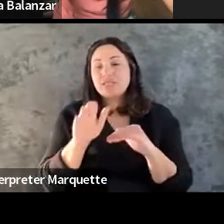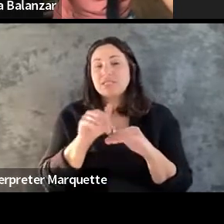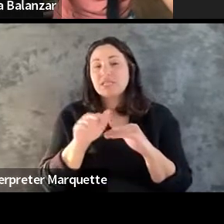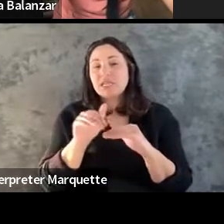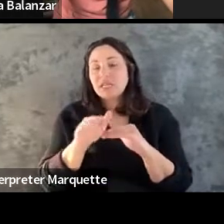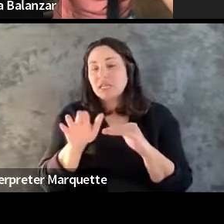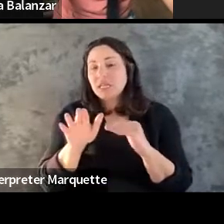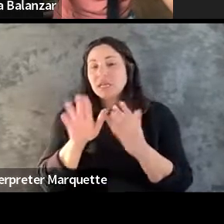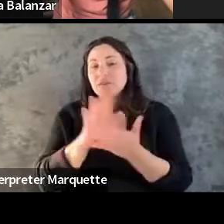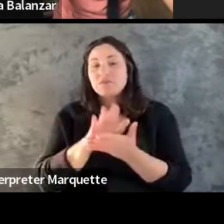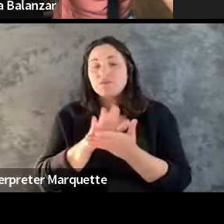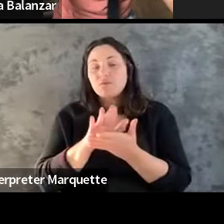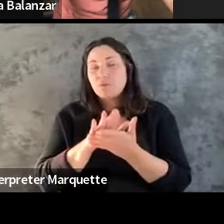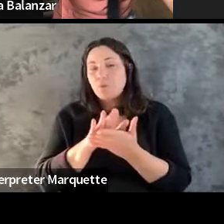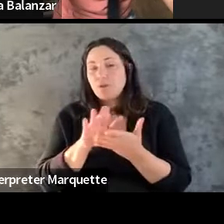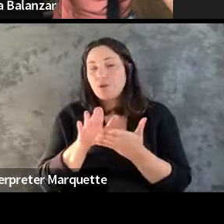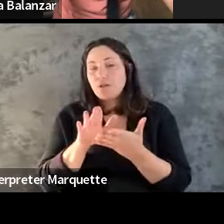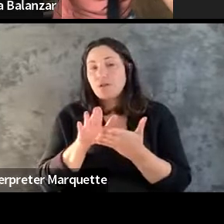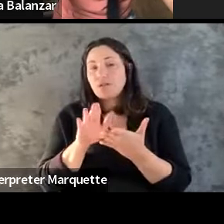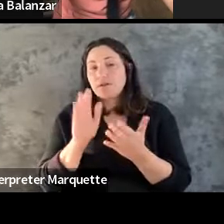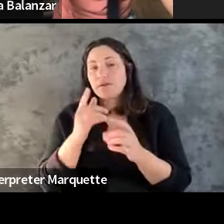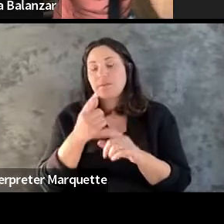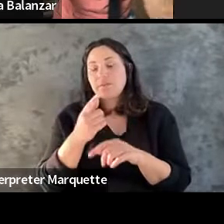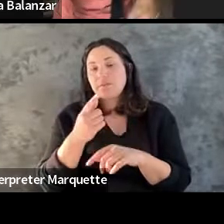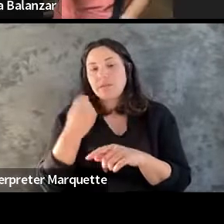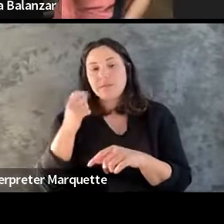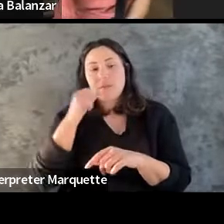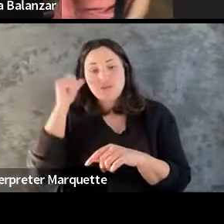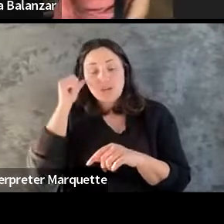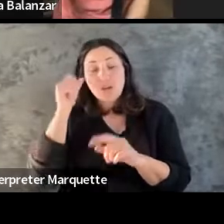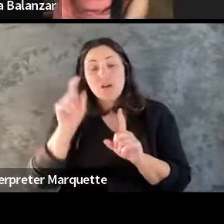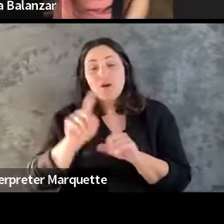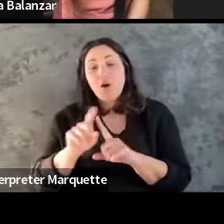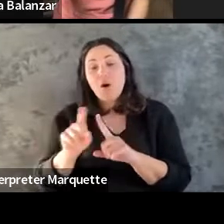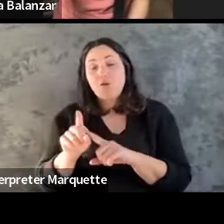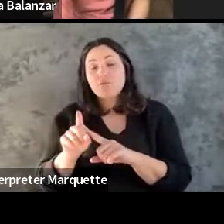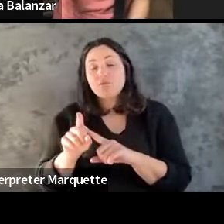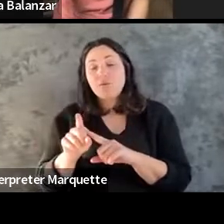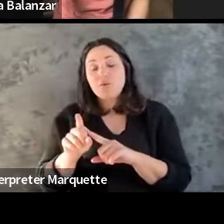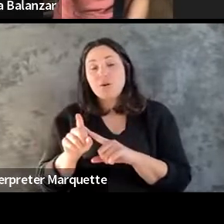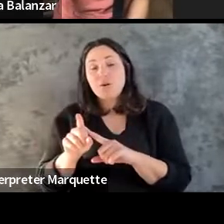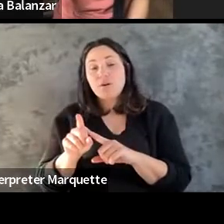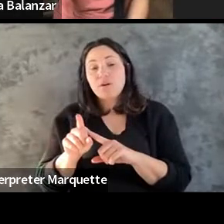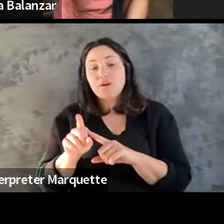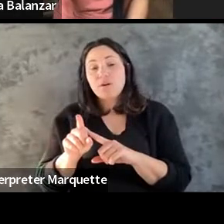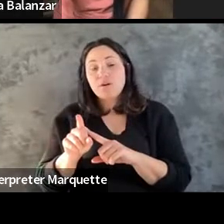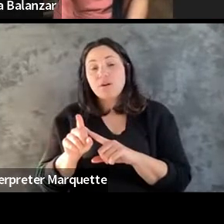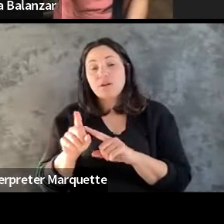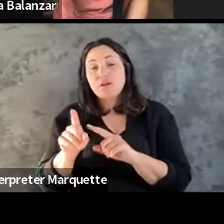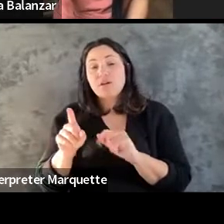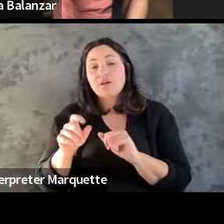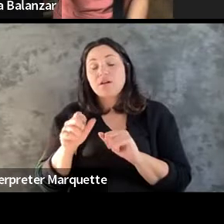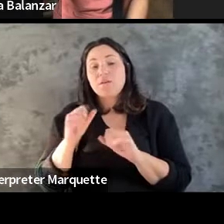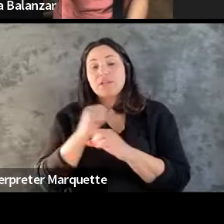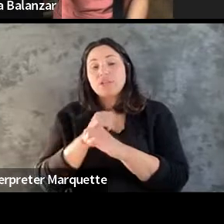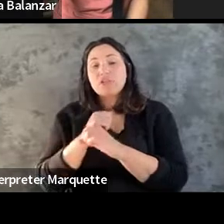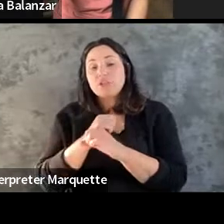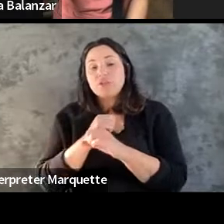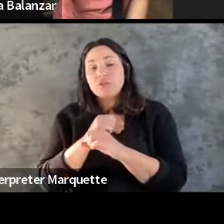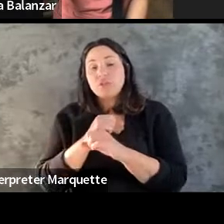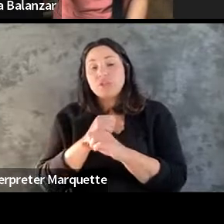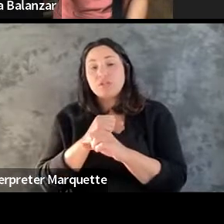the events from yesterday. And in addition to wondering about security measures at the